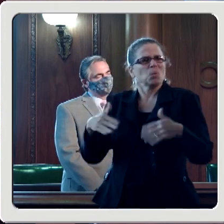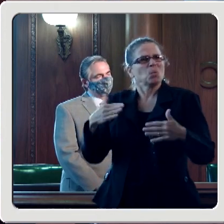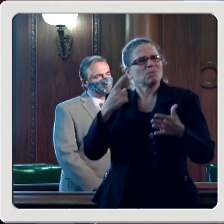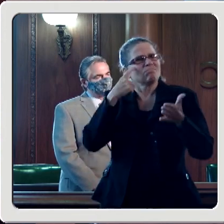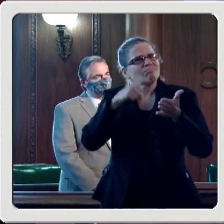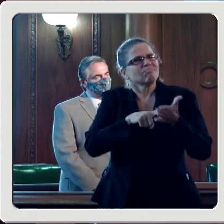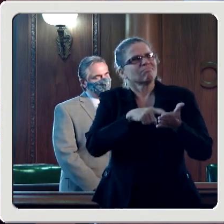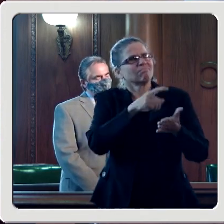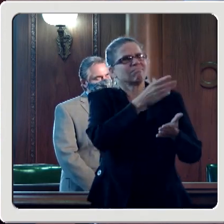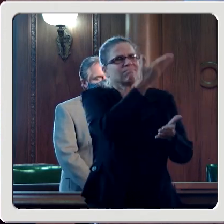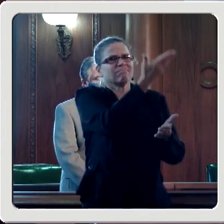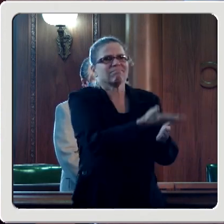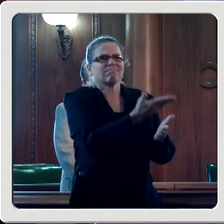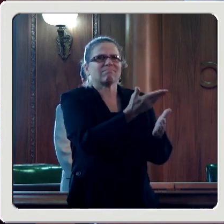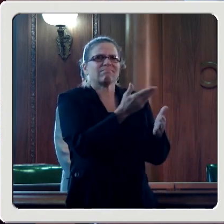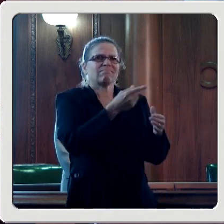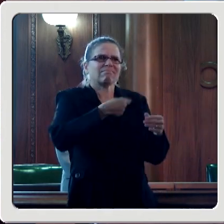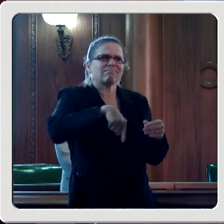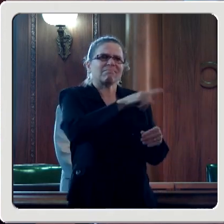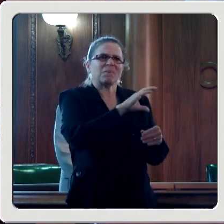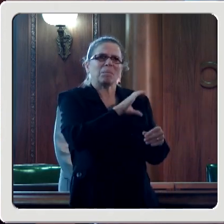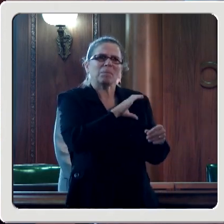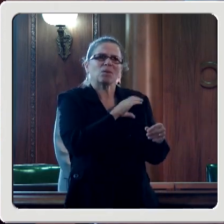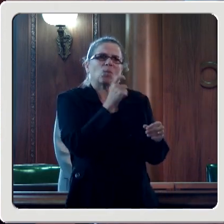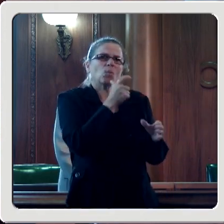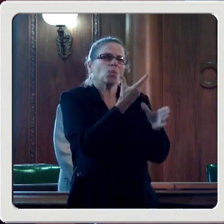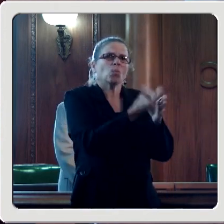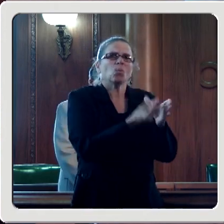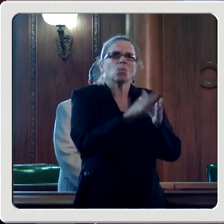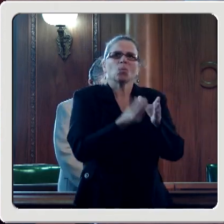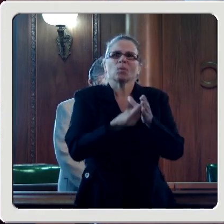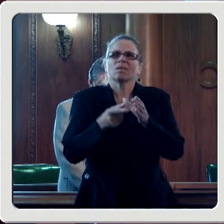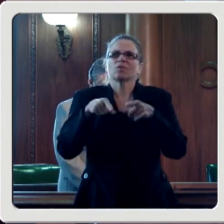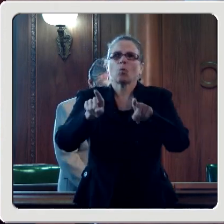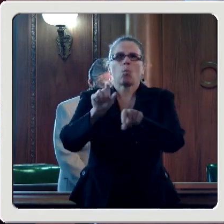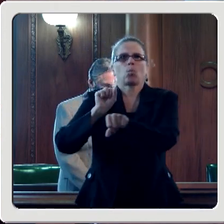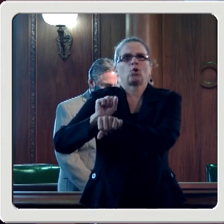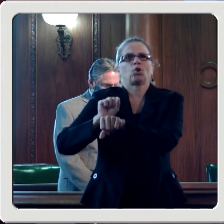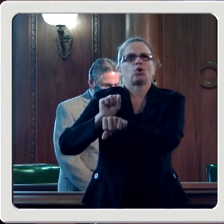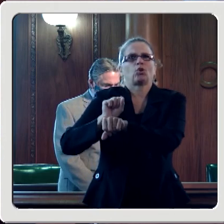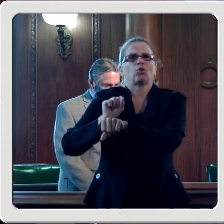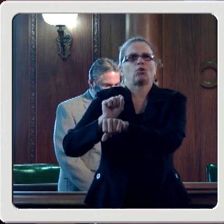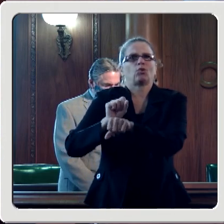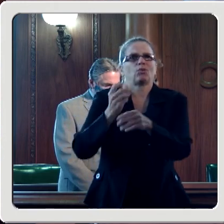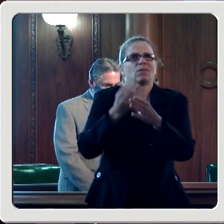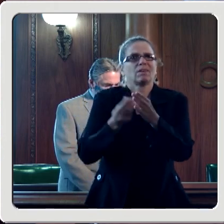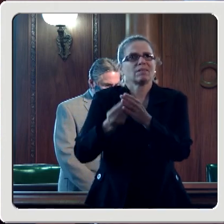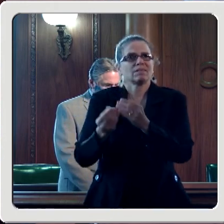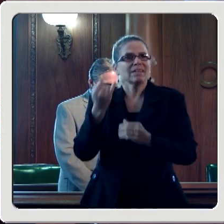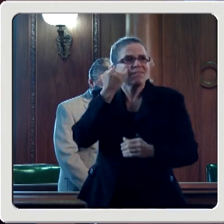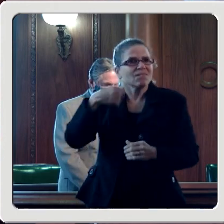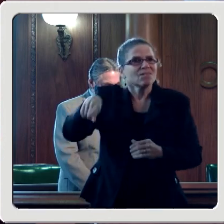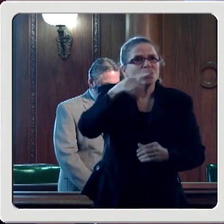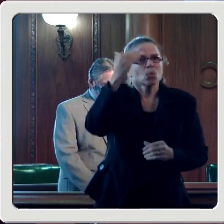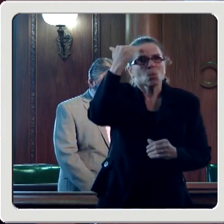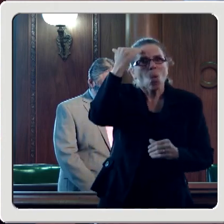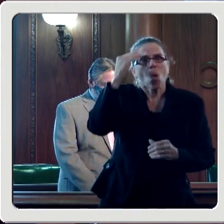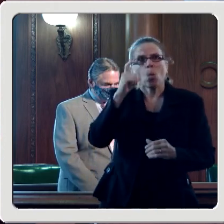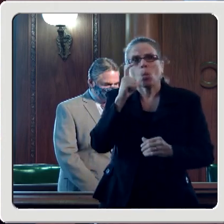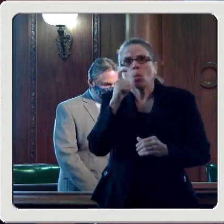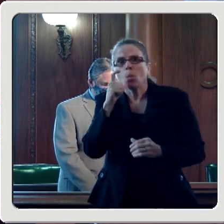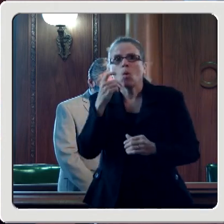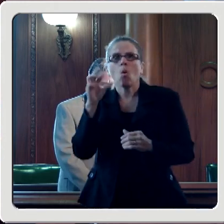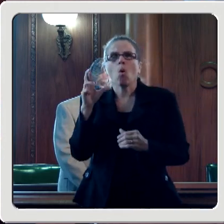ultimate sacrifice. So we would appreciate if the public has any information on who may have done that